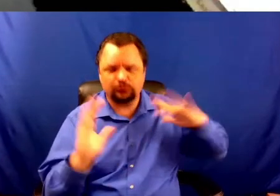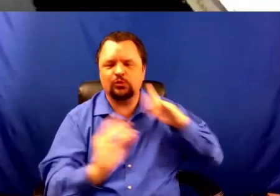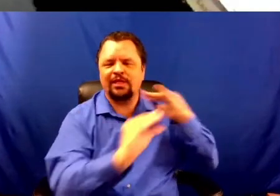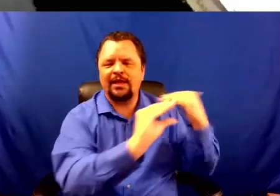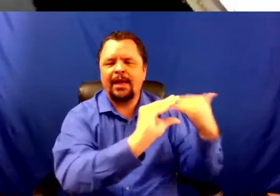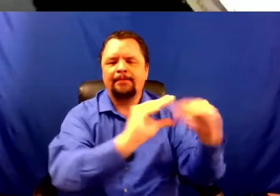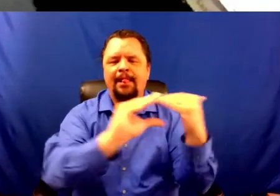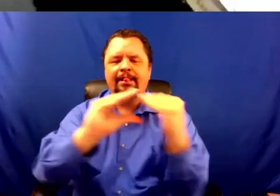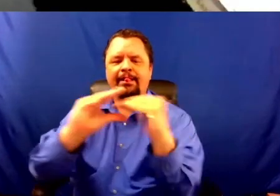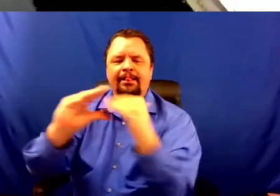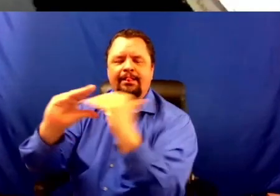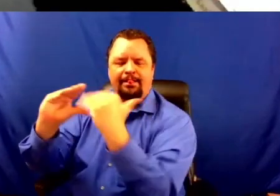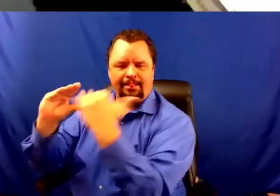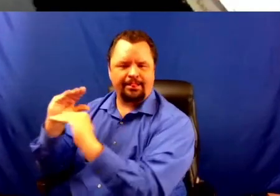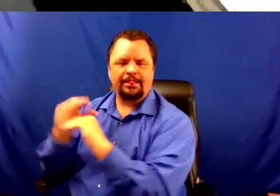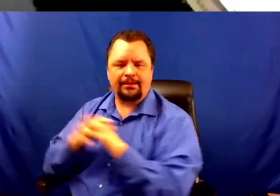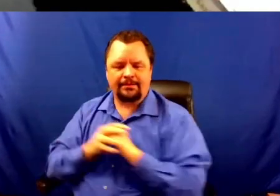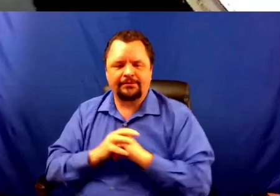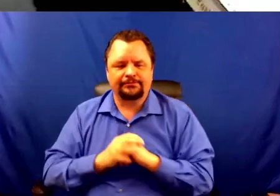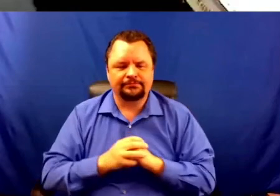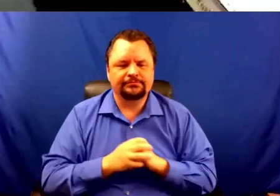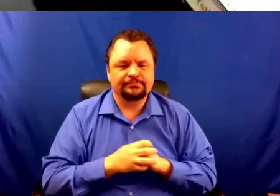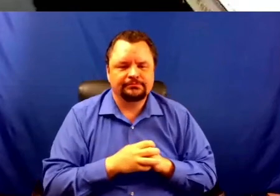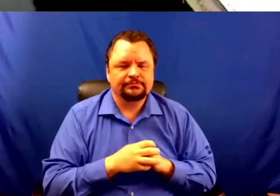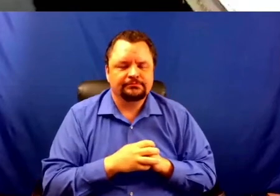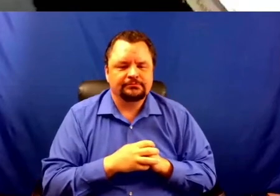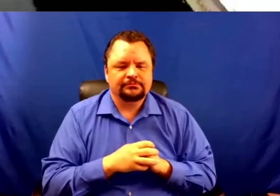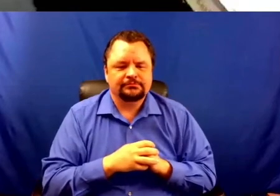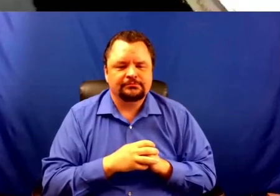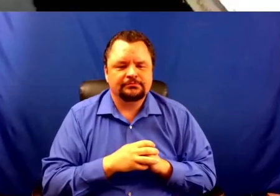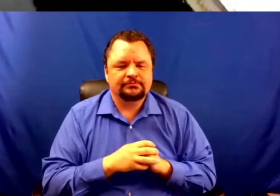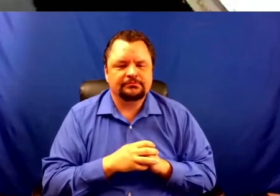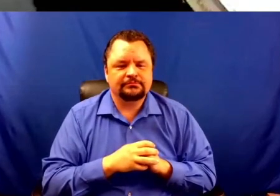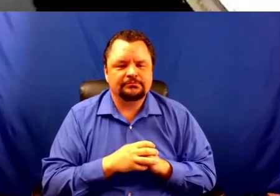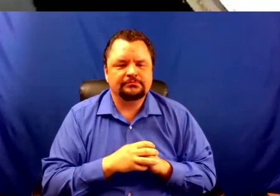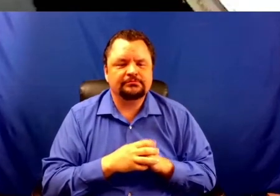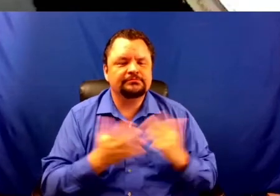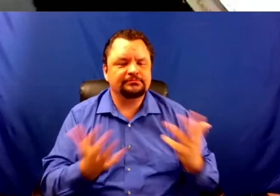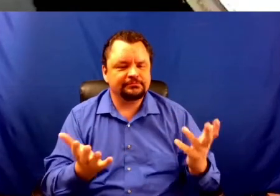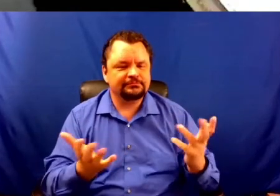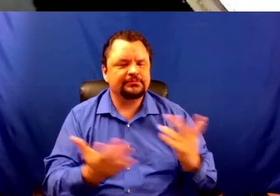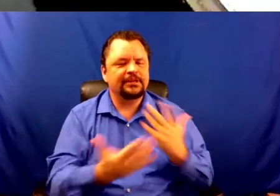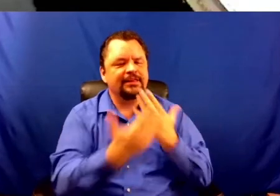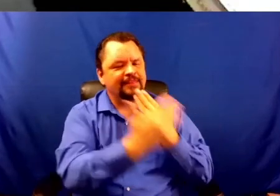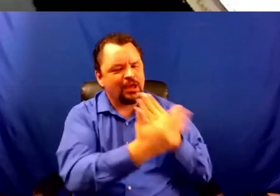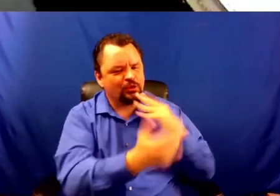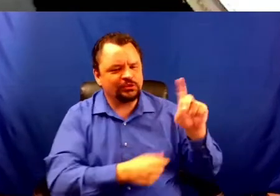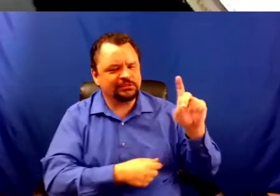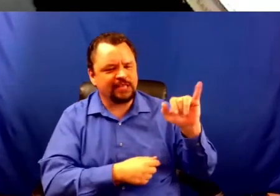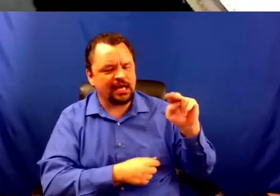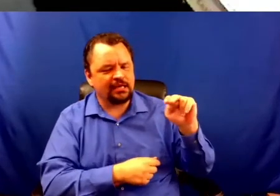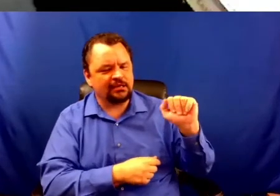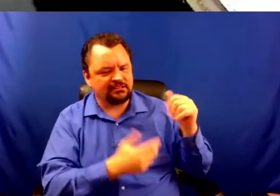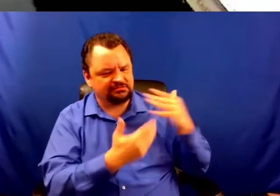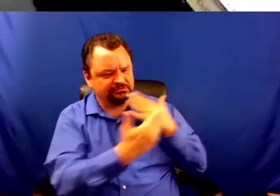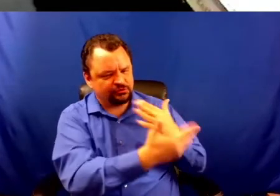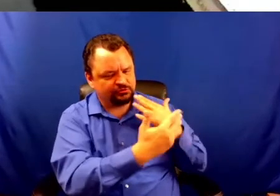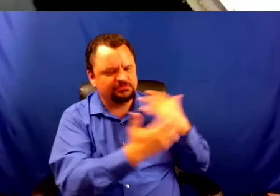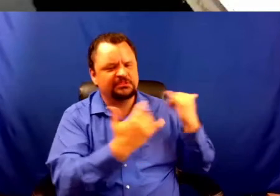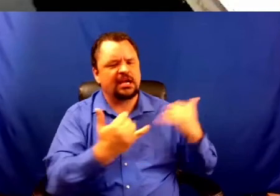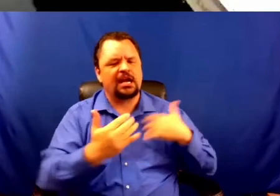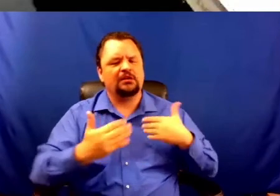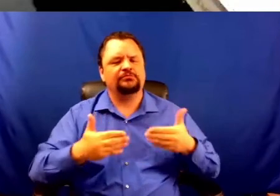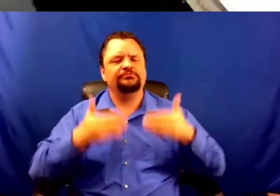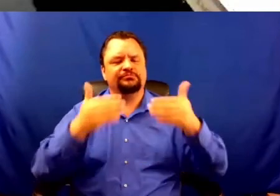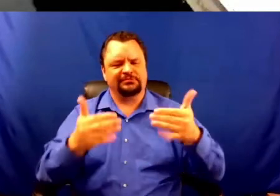and count the numbers. So thank you, Diana. Let's proceed to the